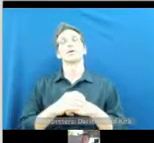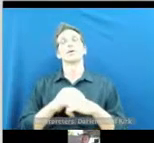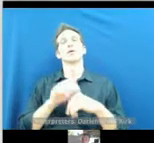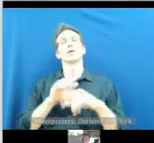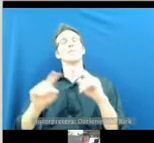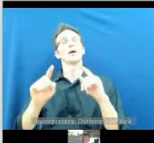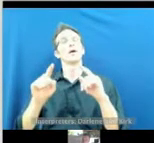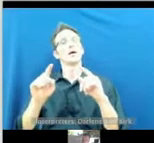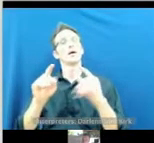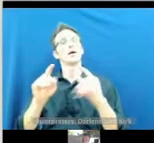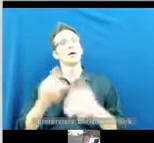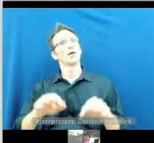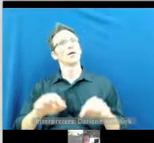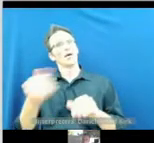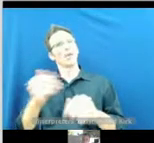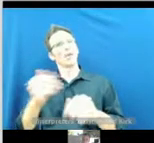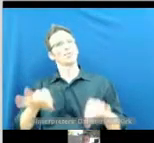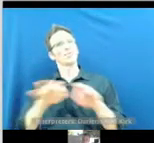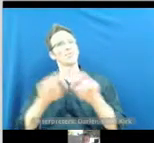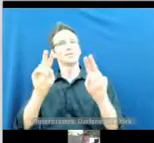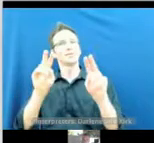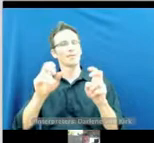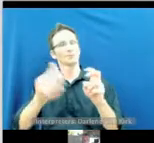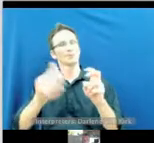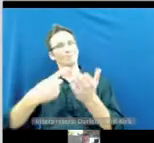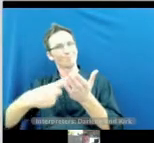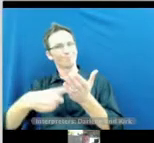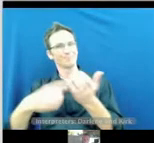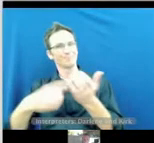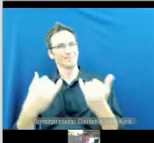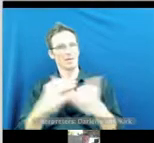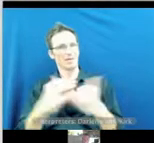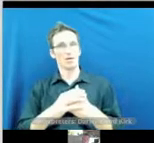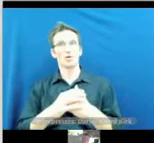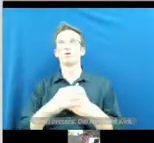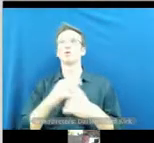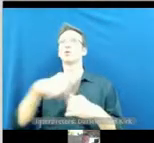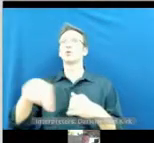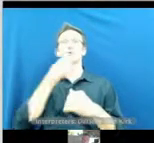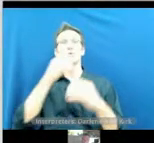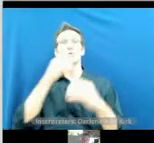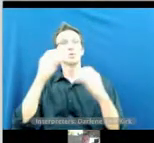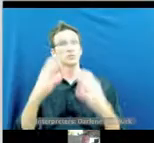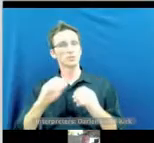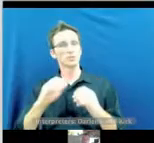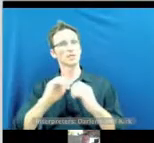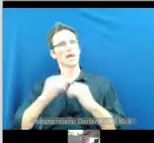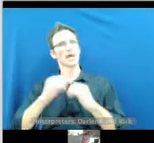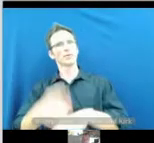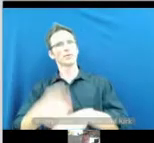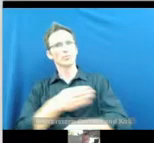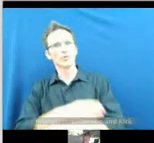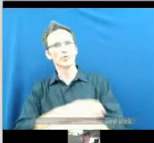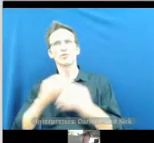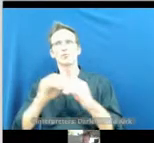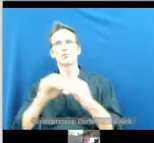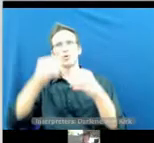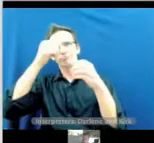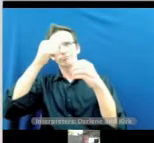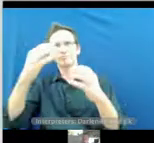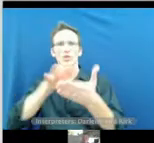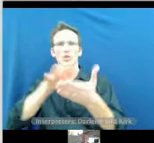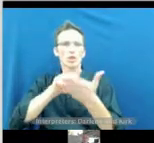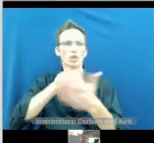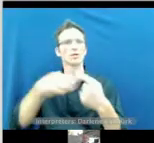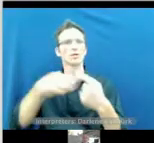wanted to address tonight. We should talk about, as an educator, how can I enhance my knowledge base and how can I do that easily? So